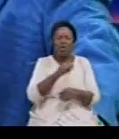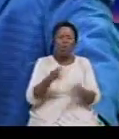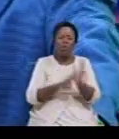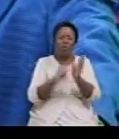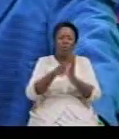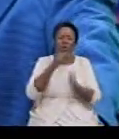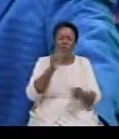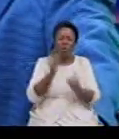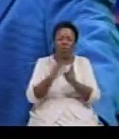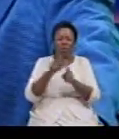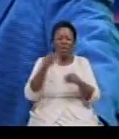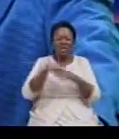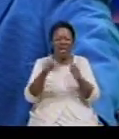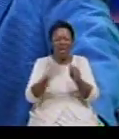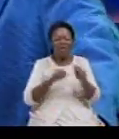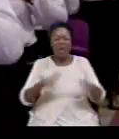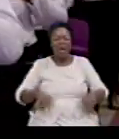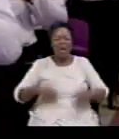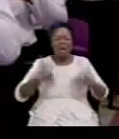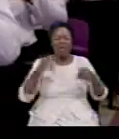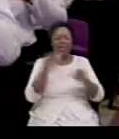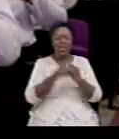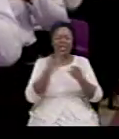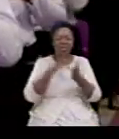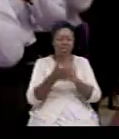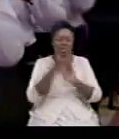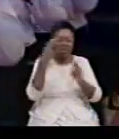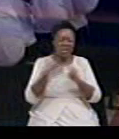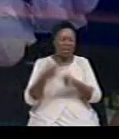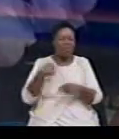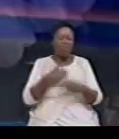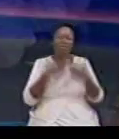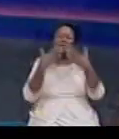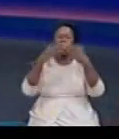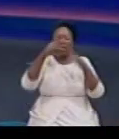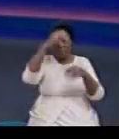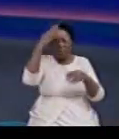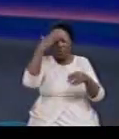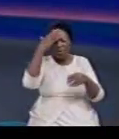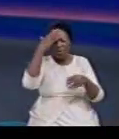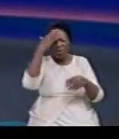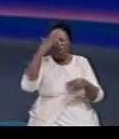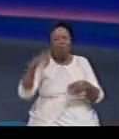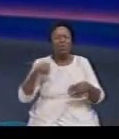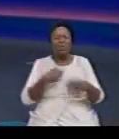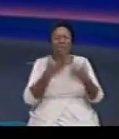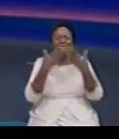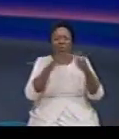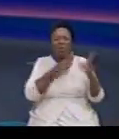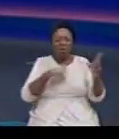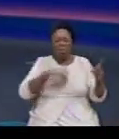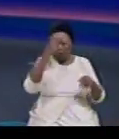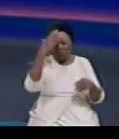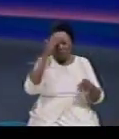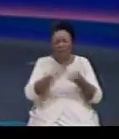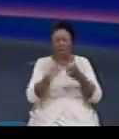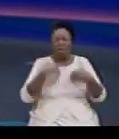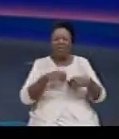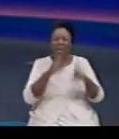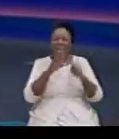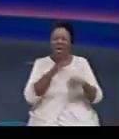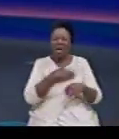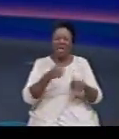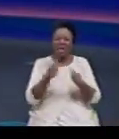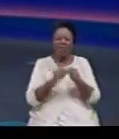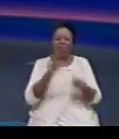in every life in Jesus' name. I thank you, Lord, because I know that you have answered. And everyone will see